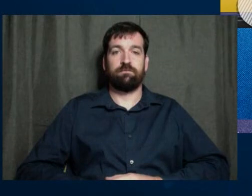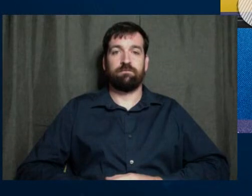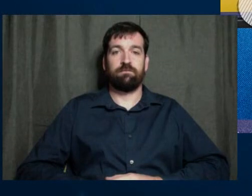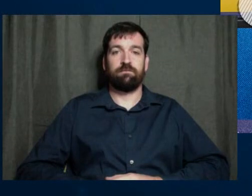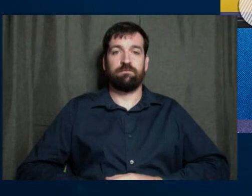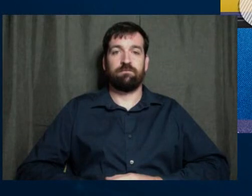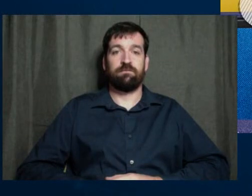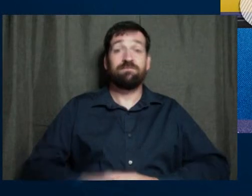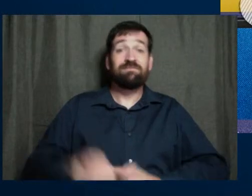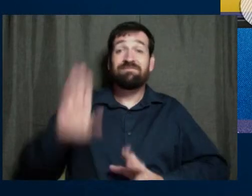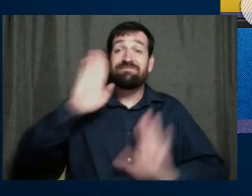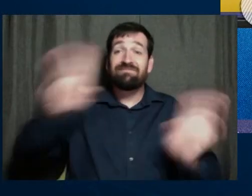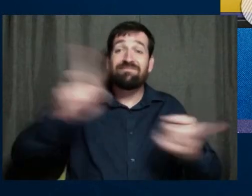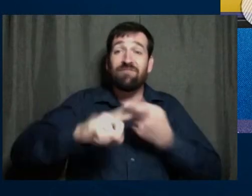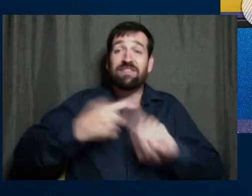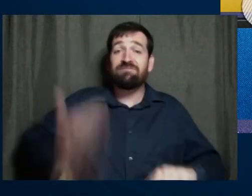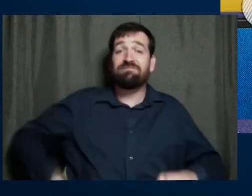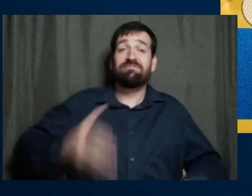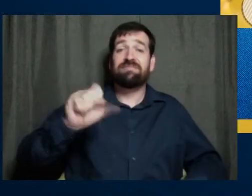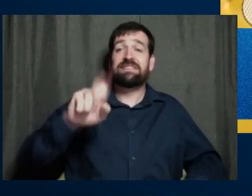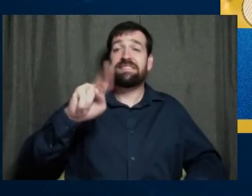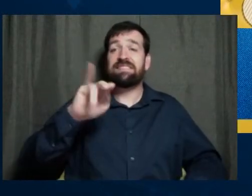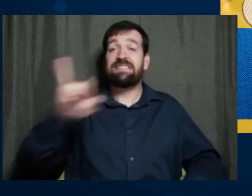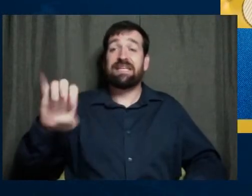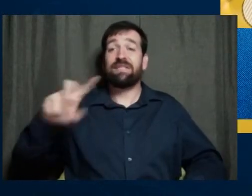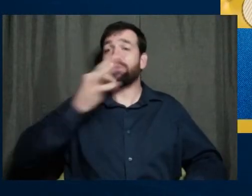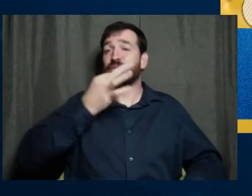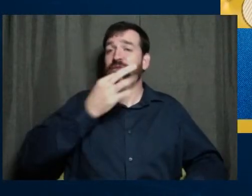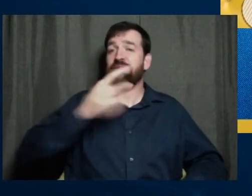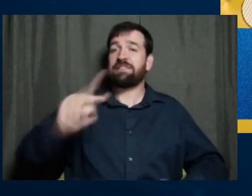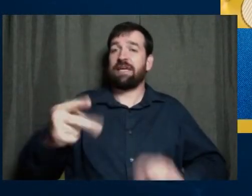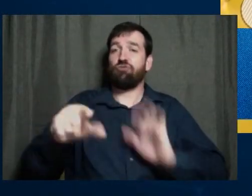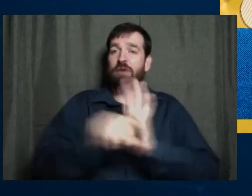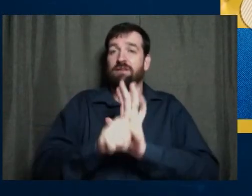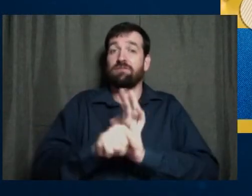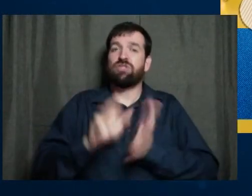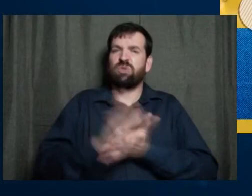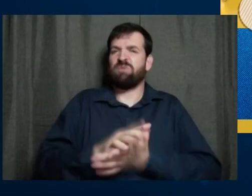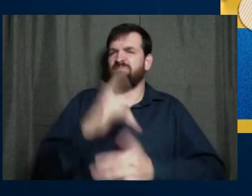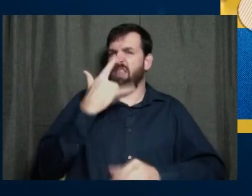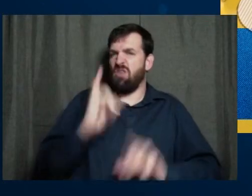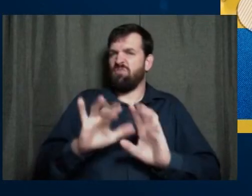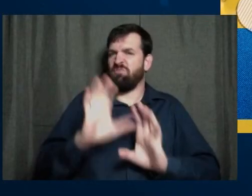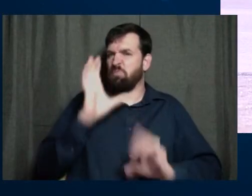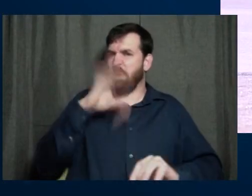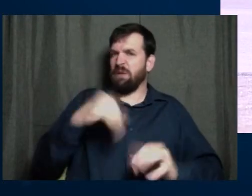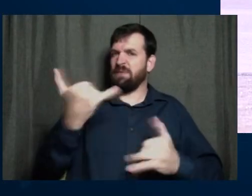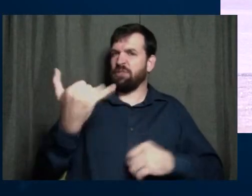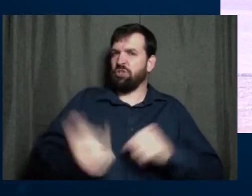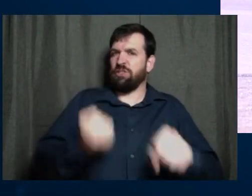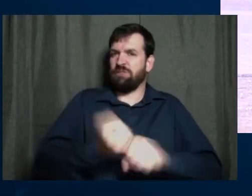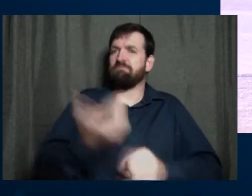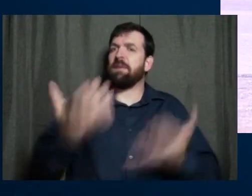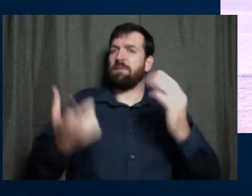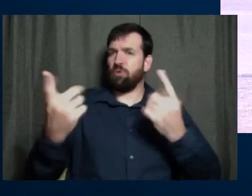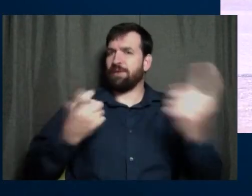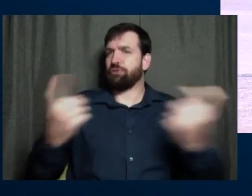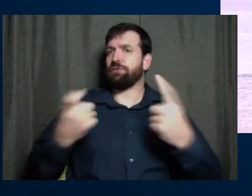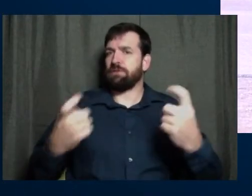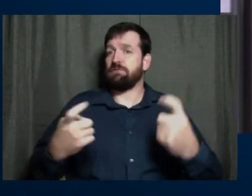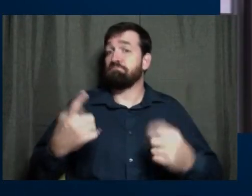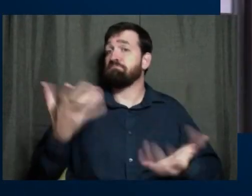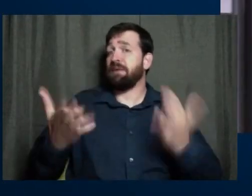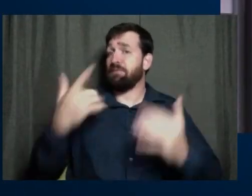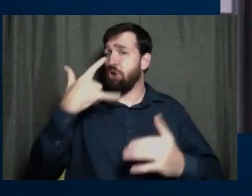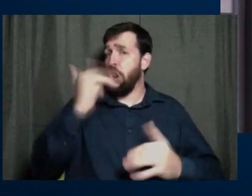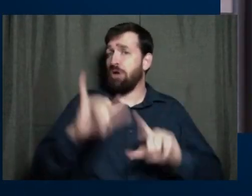Hi friends, I'm Sunny and I'm going in the 2nd grade. School's going to look a little bit weird this year. You might have questions. It might look different for